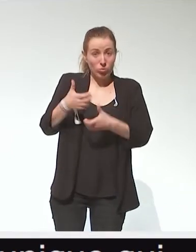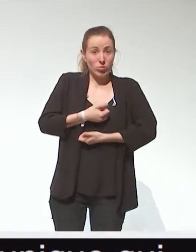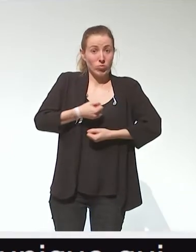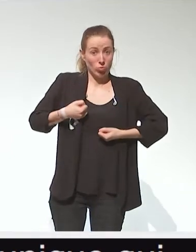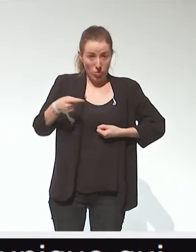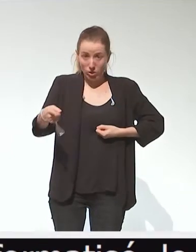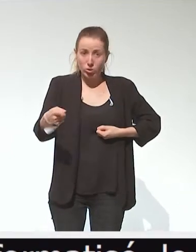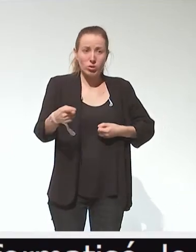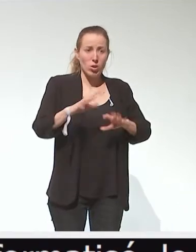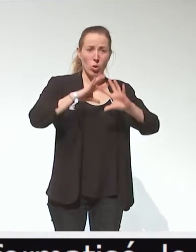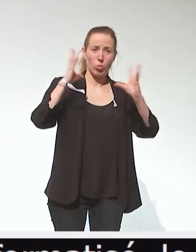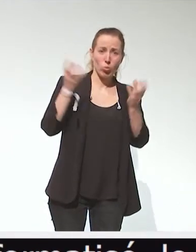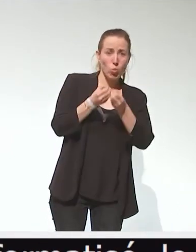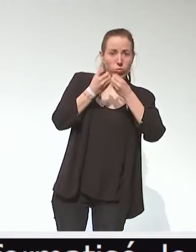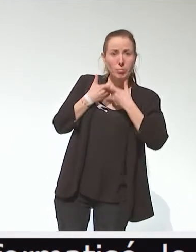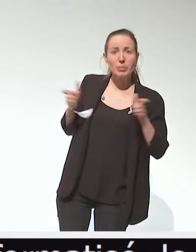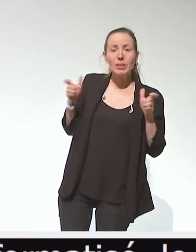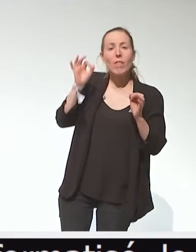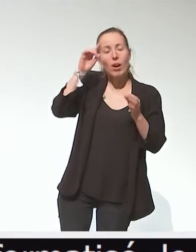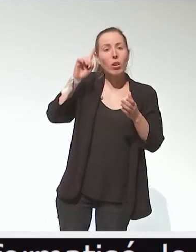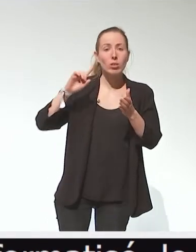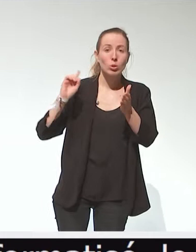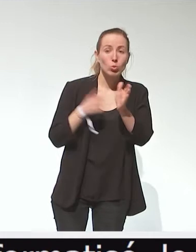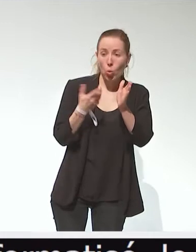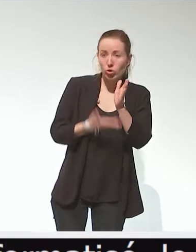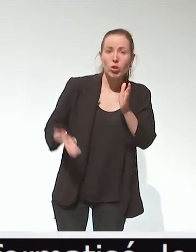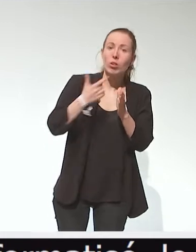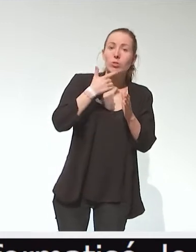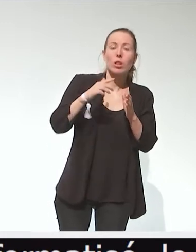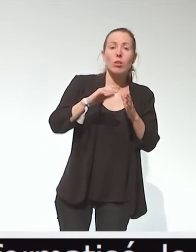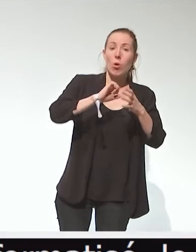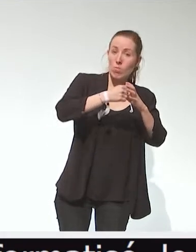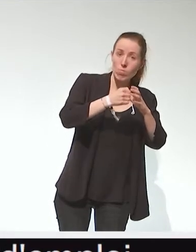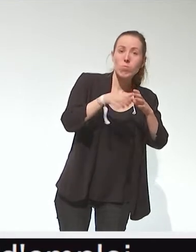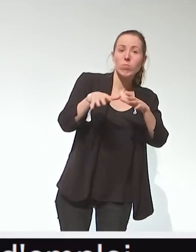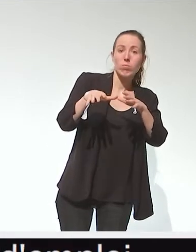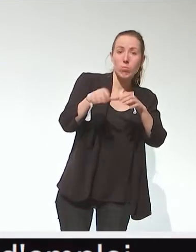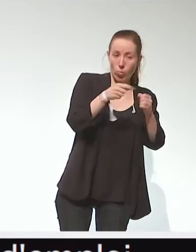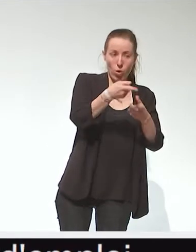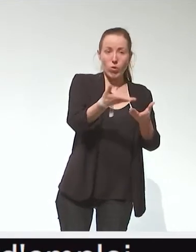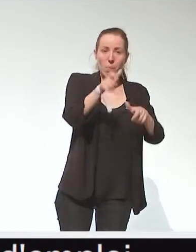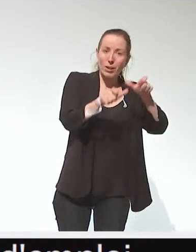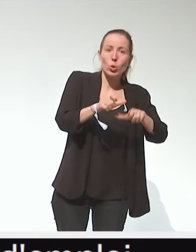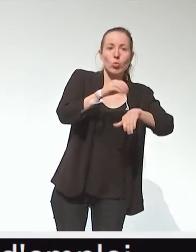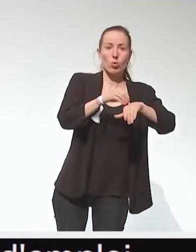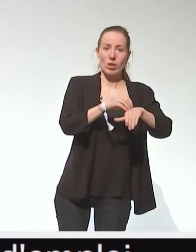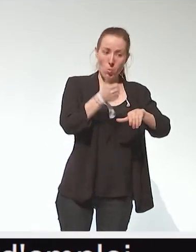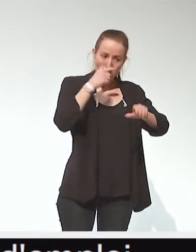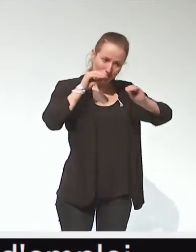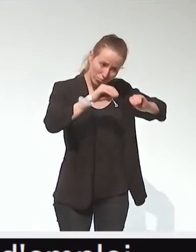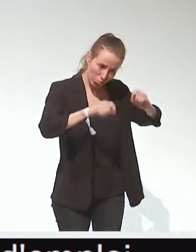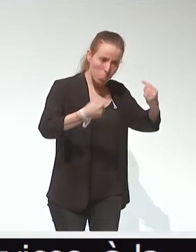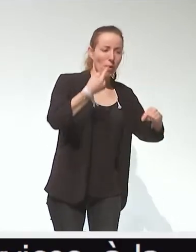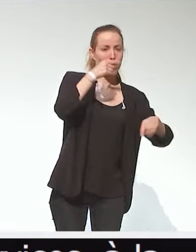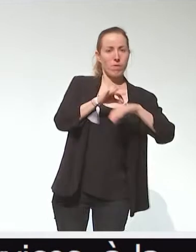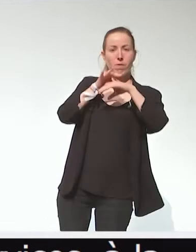therefore, the job seekers can benefit from the whole offer of service, first of all, of the common services